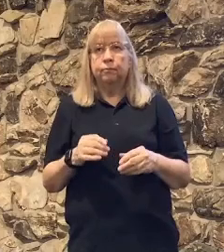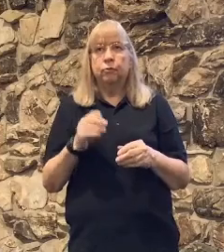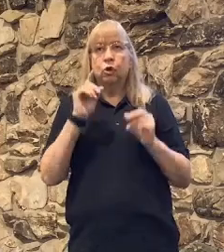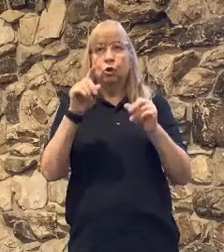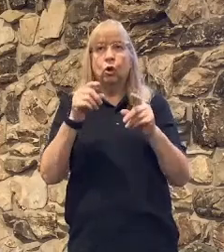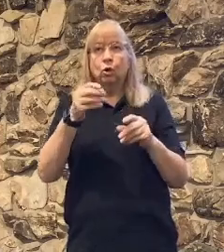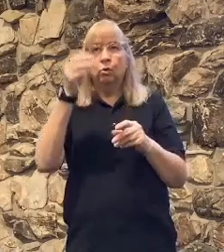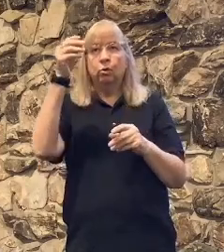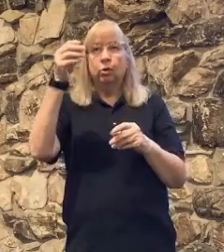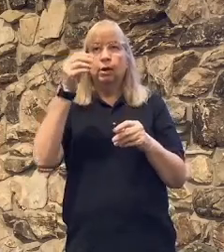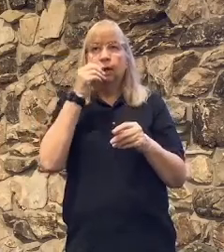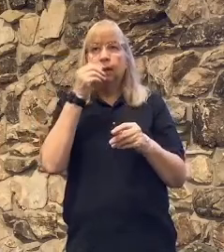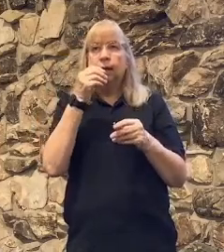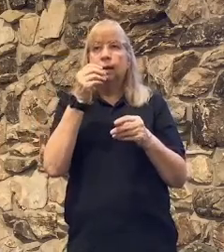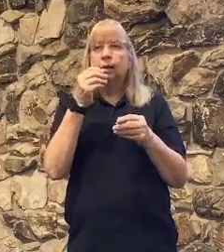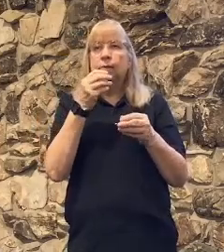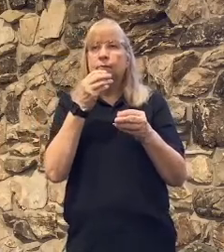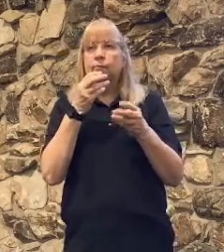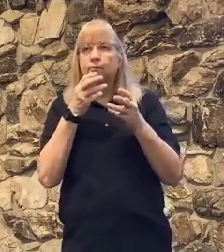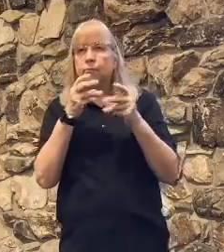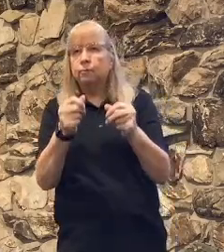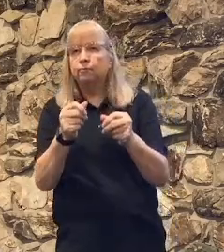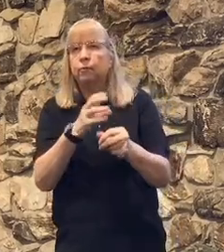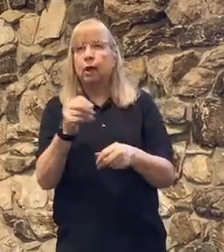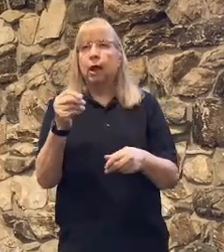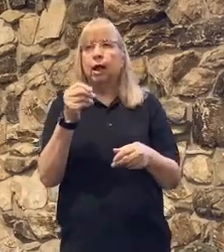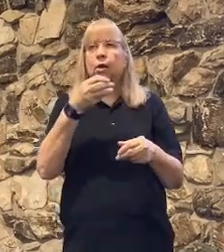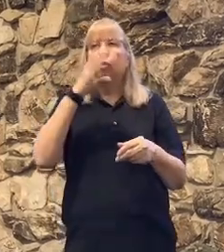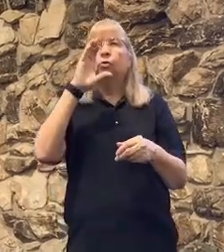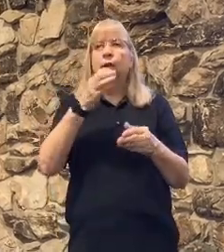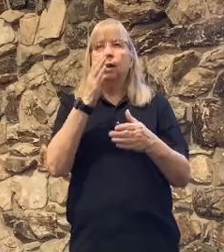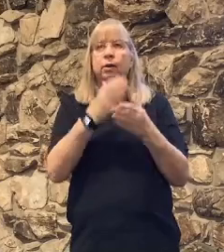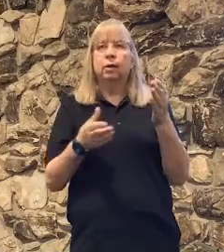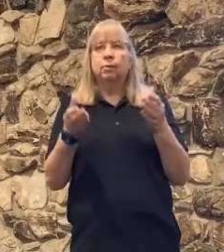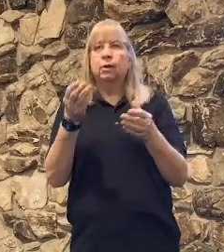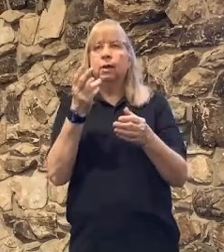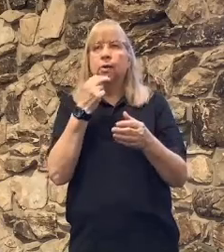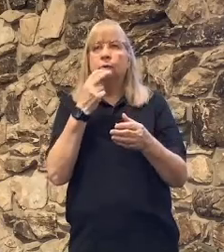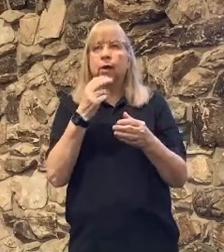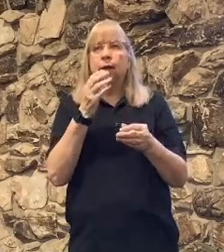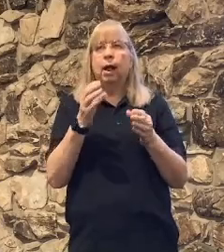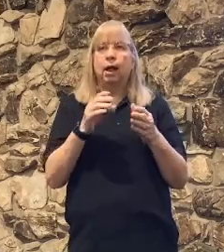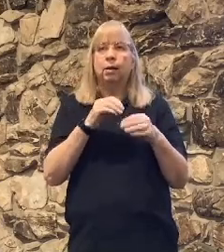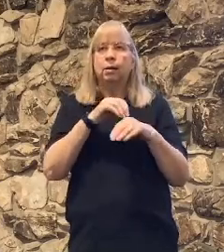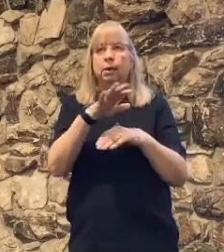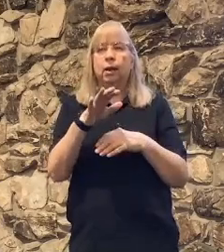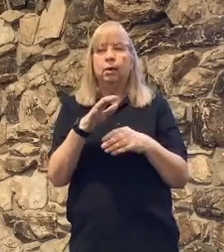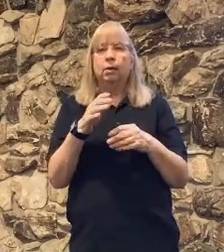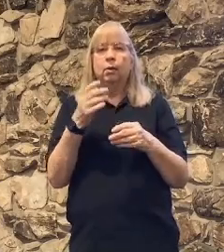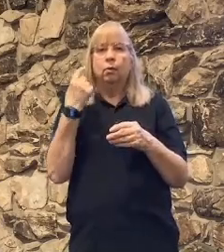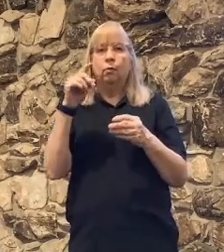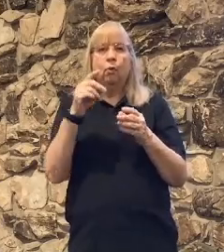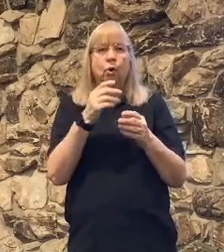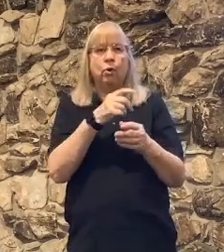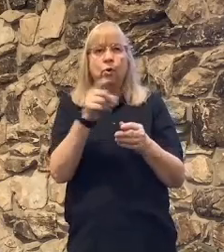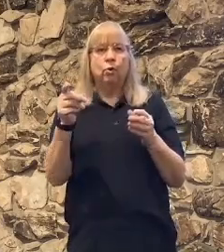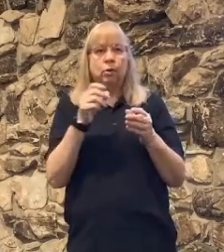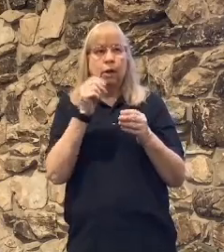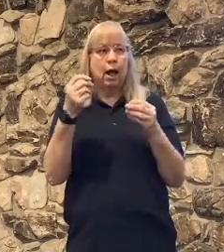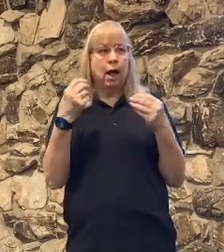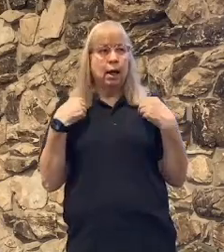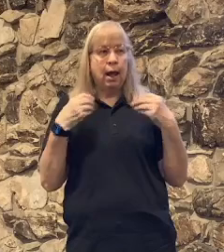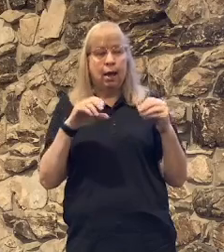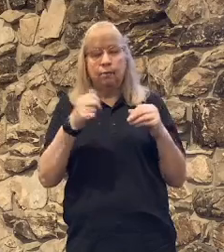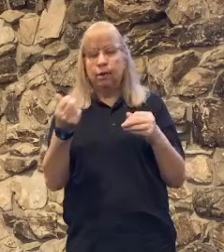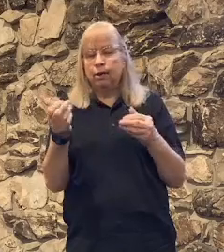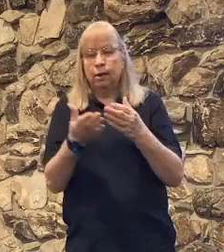drink something sweet," he said to them, "and send portions of this to any who have nothing ready. This night is holy